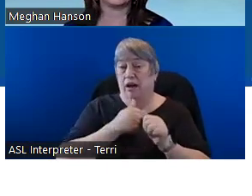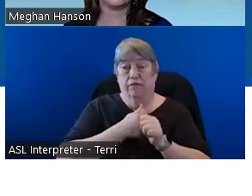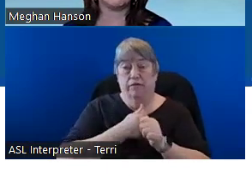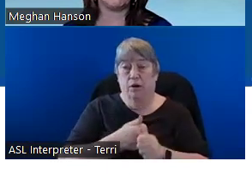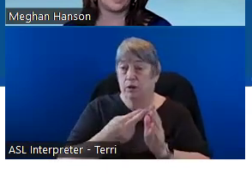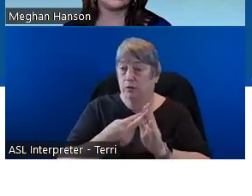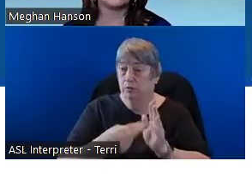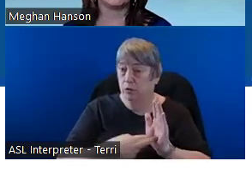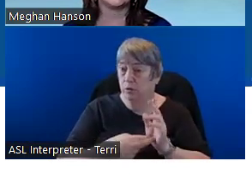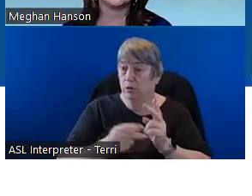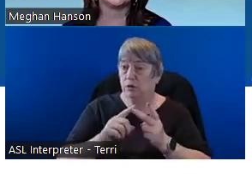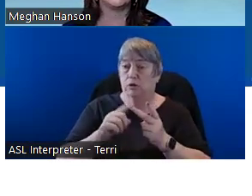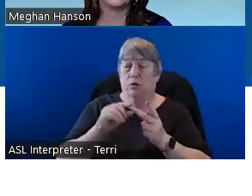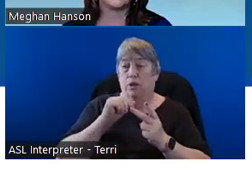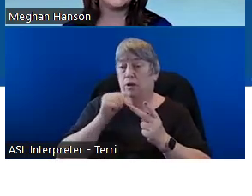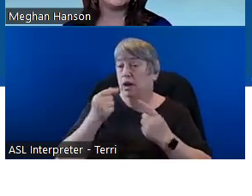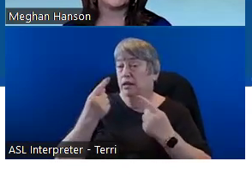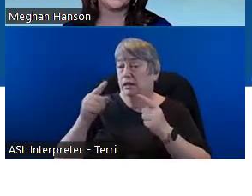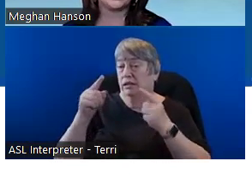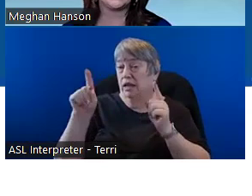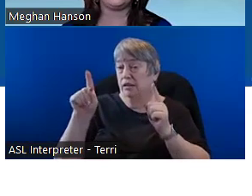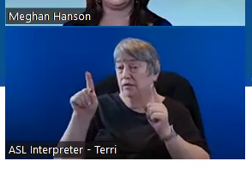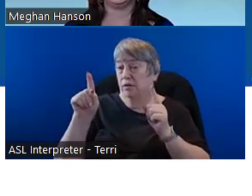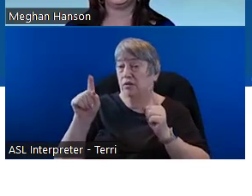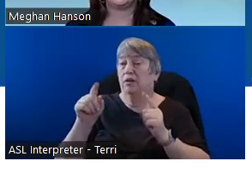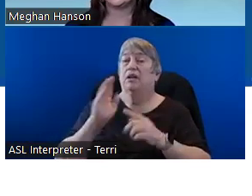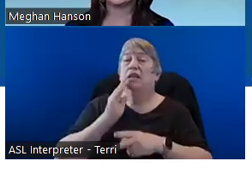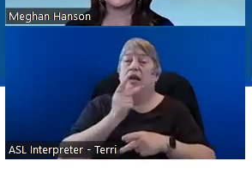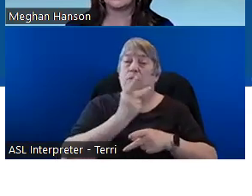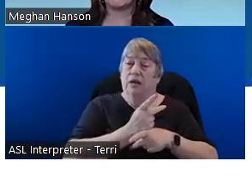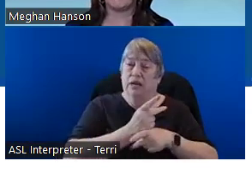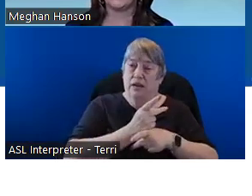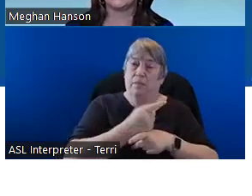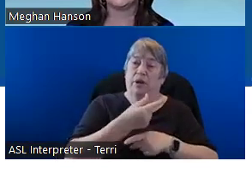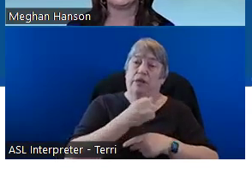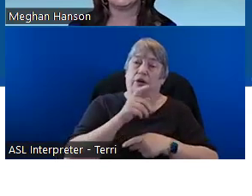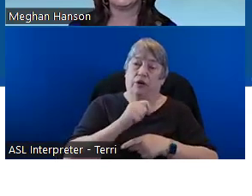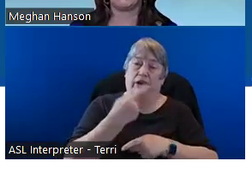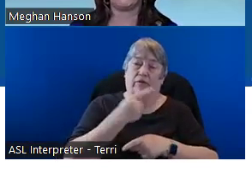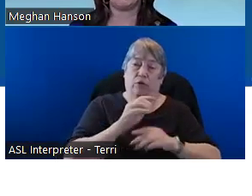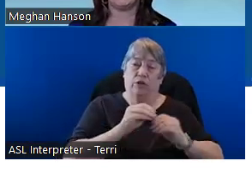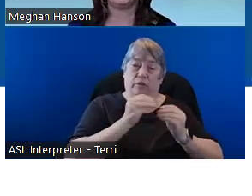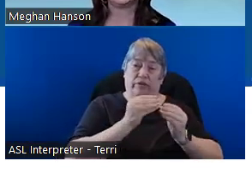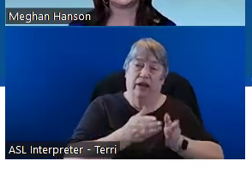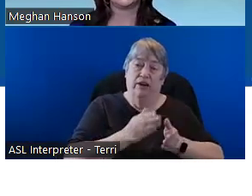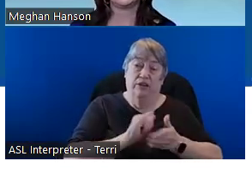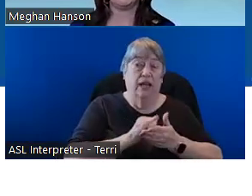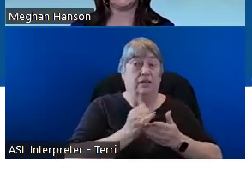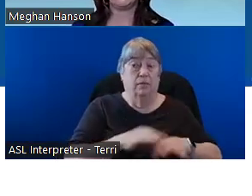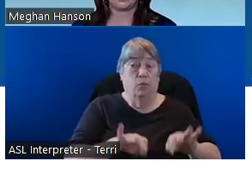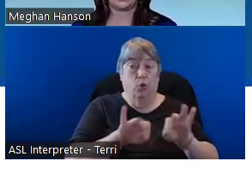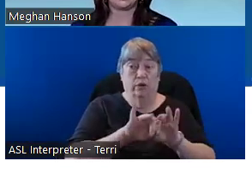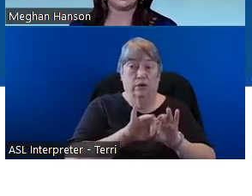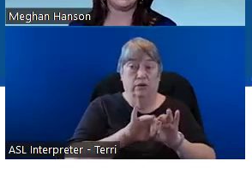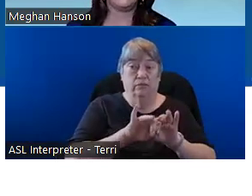not successful in providing the services, they keep their grants each year. And that's a key component to this program success